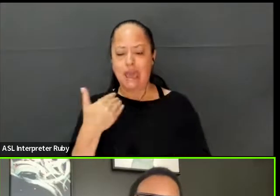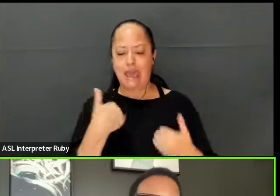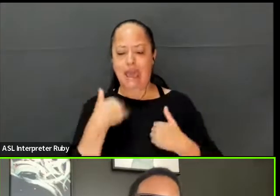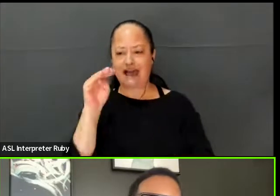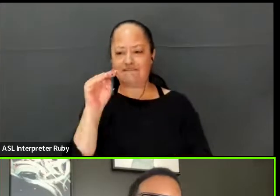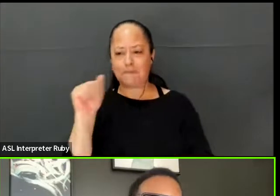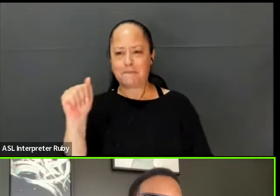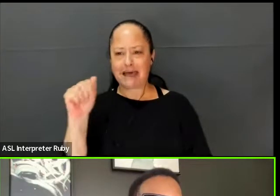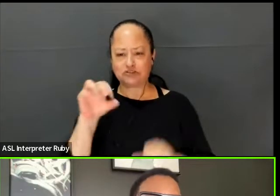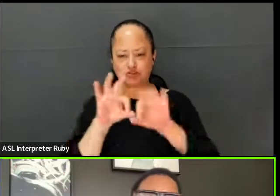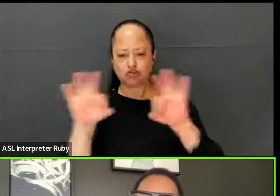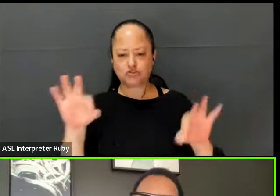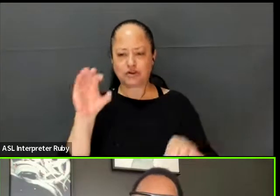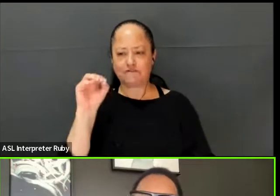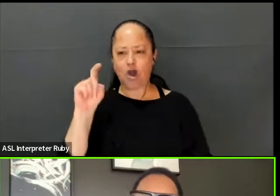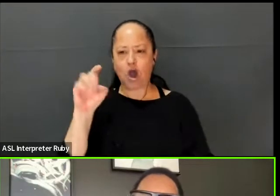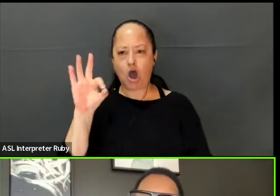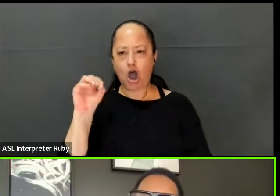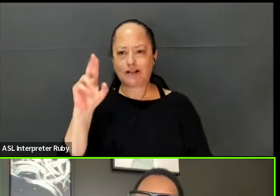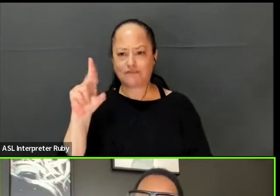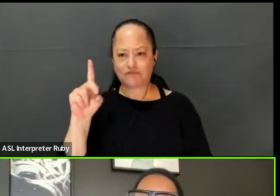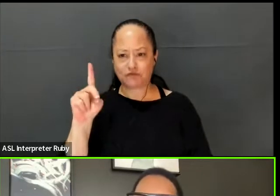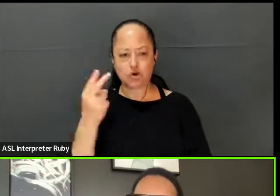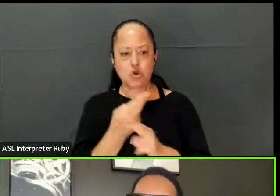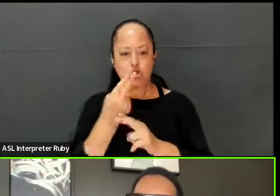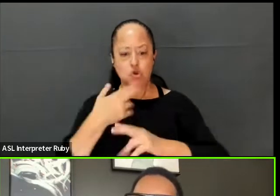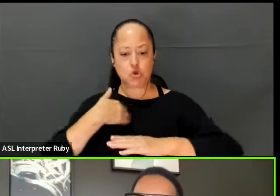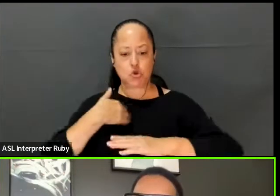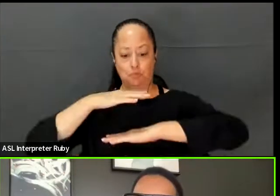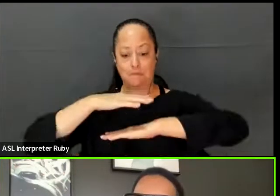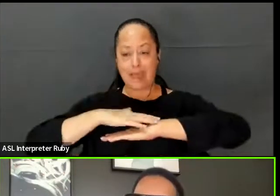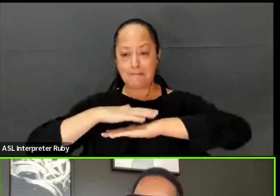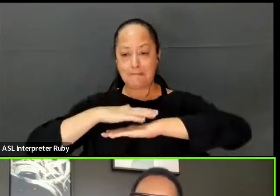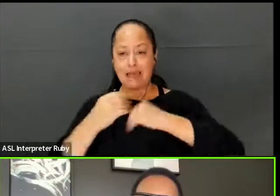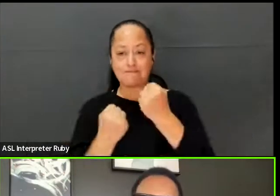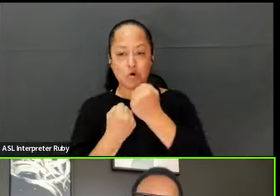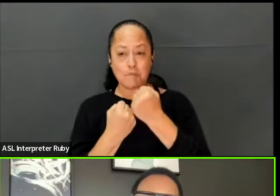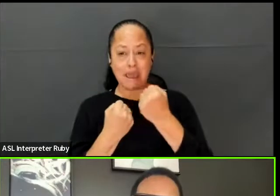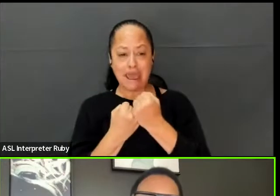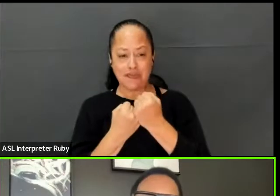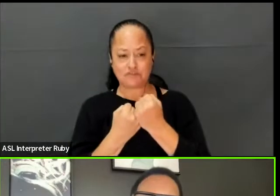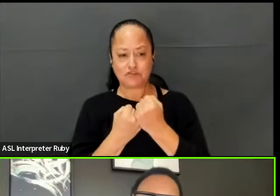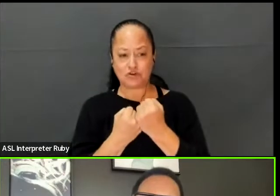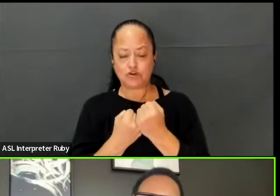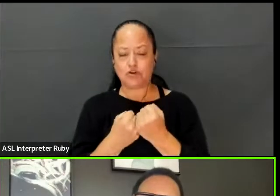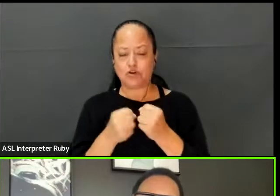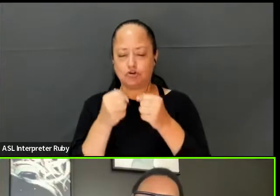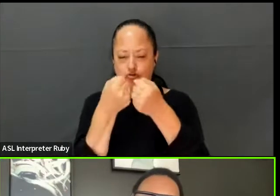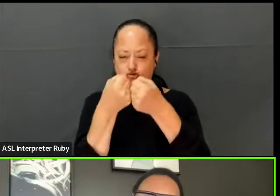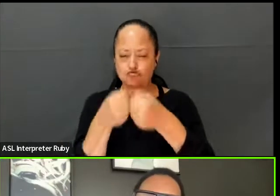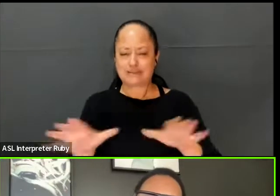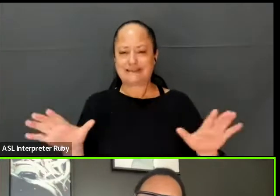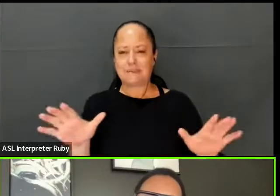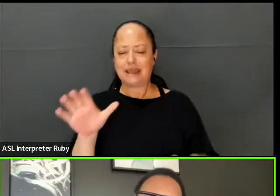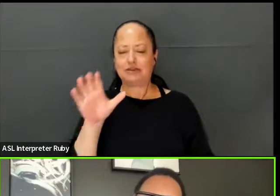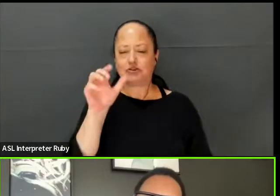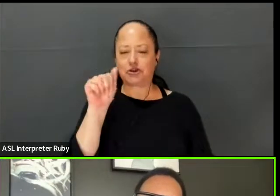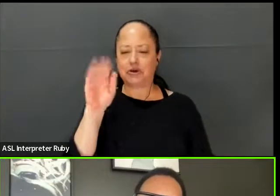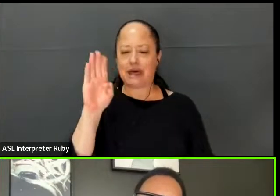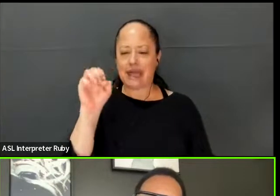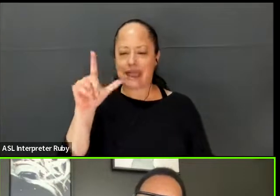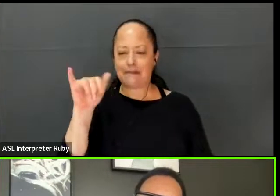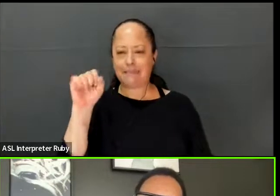really use my platform and my advocacy to really dismantle ableism and the ways in